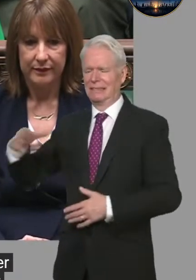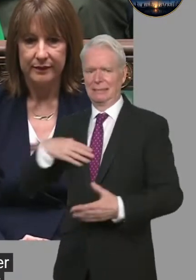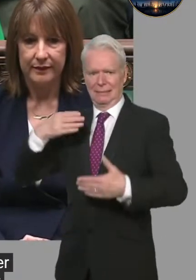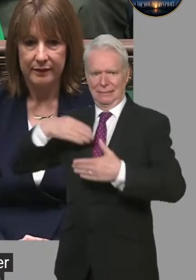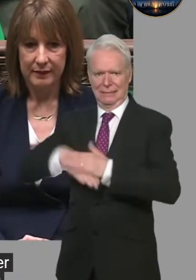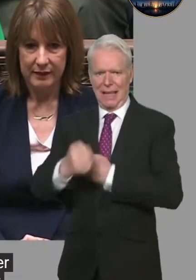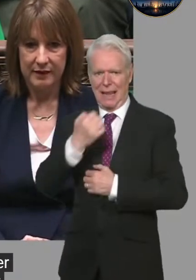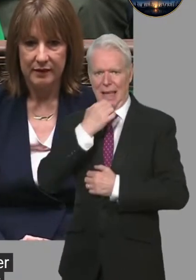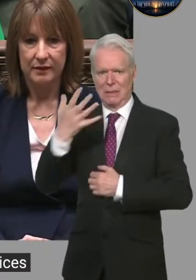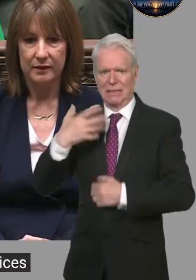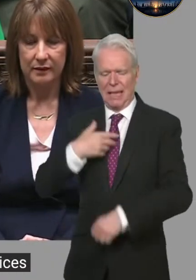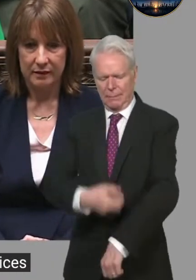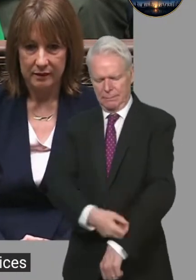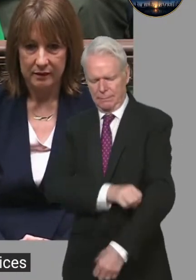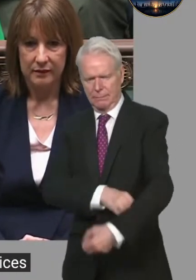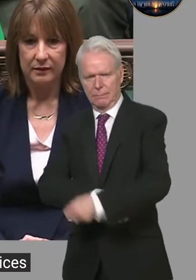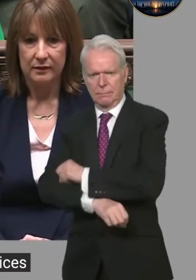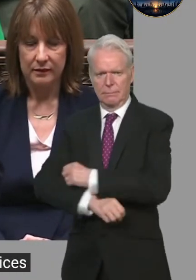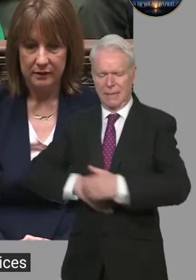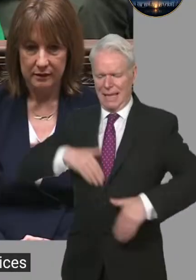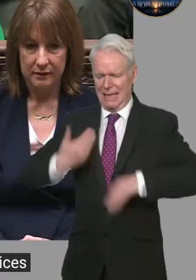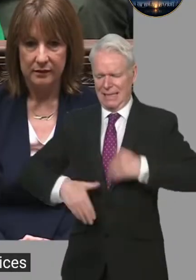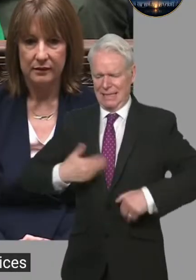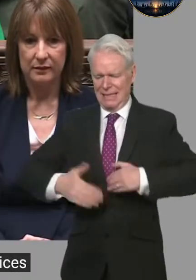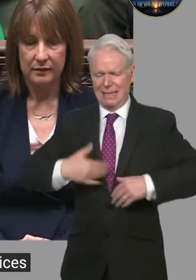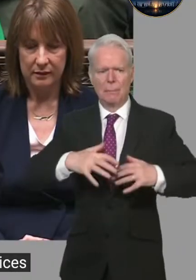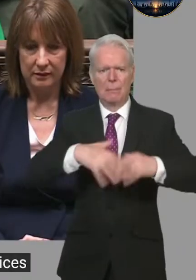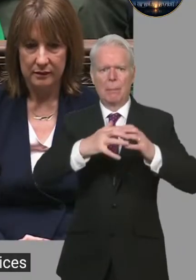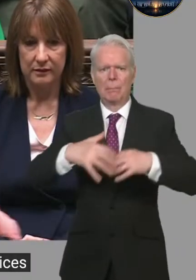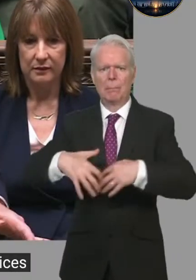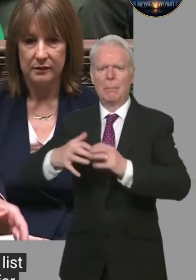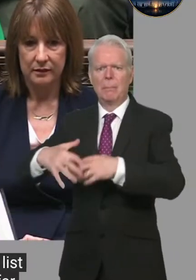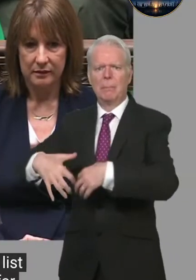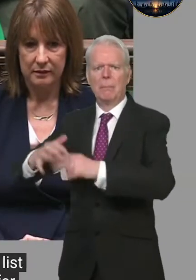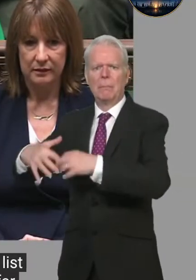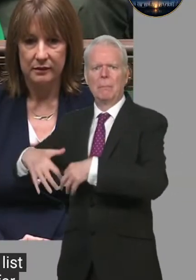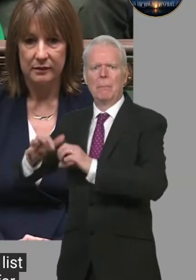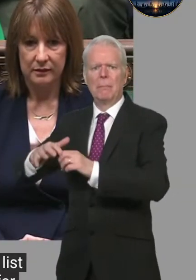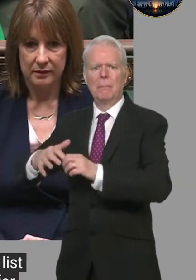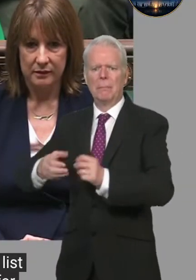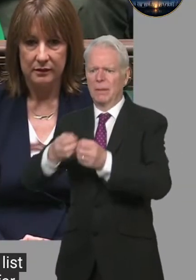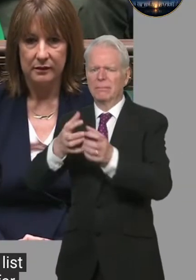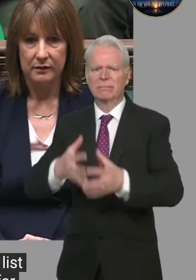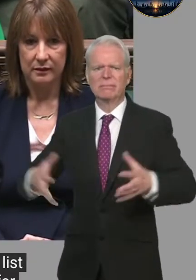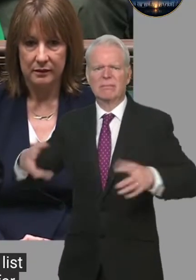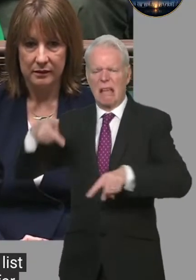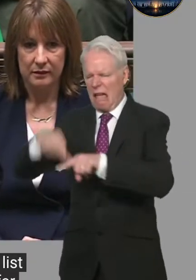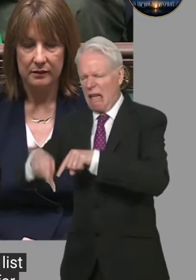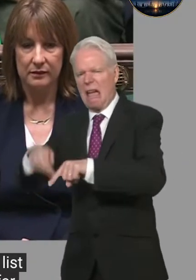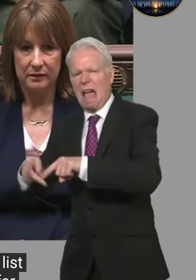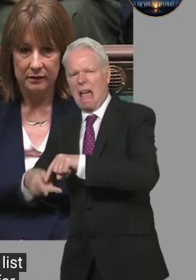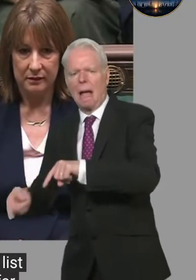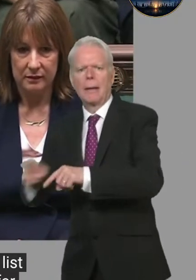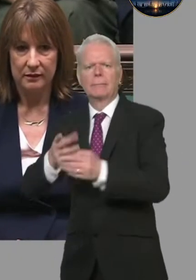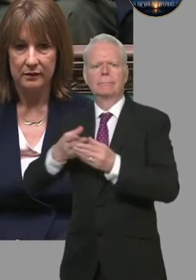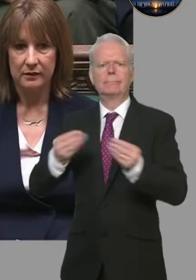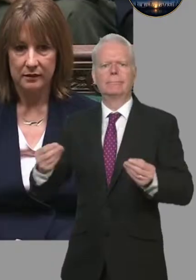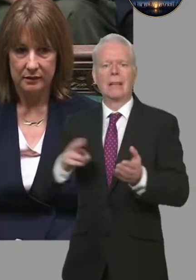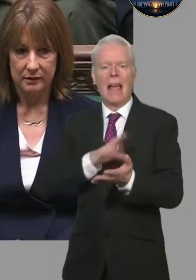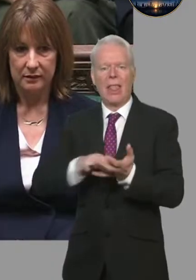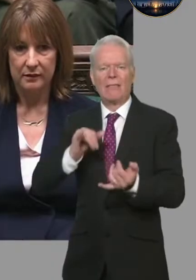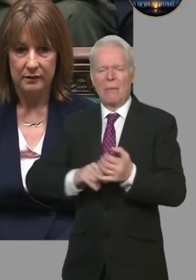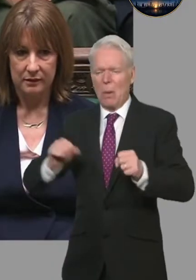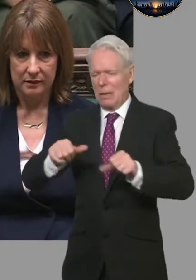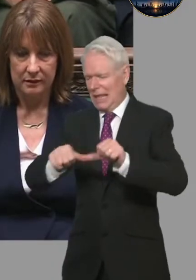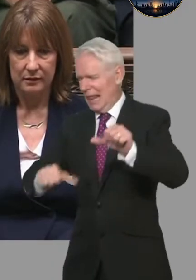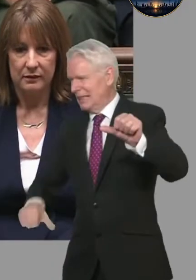rights for renters, standing with Ukraine, Britain's reputation restored and 500,000 children being lifted out of poverty.